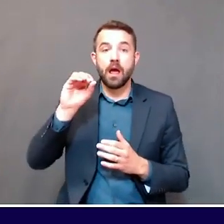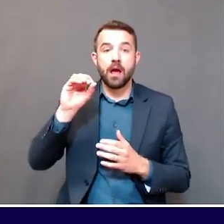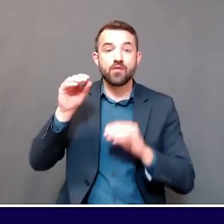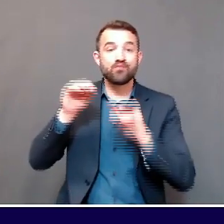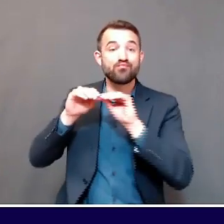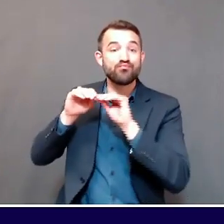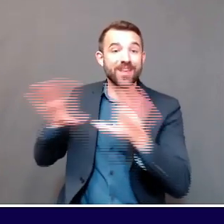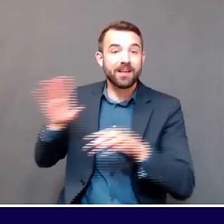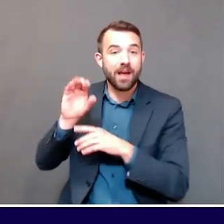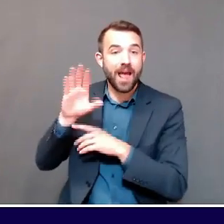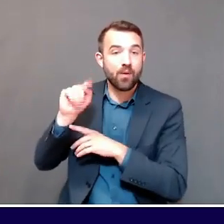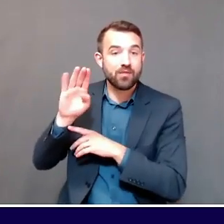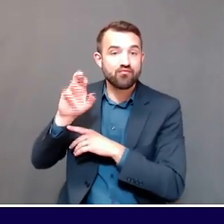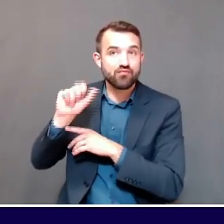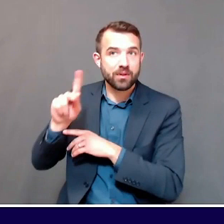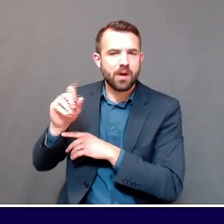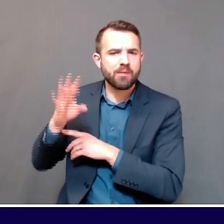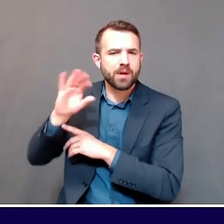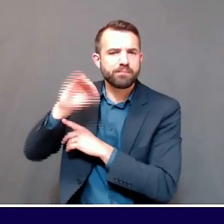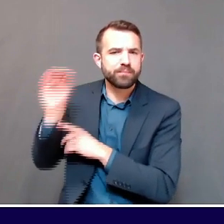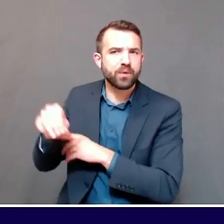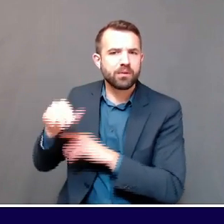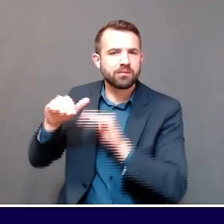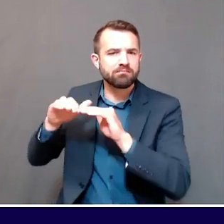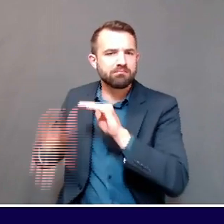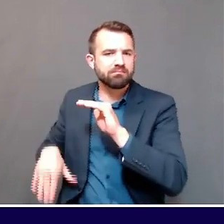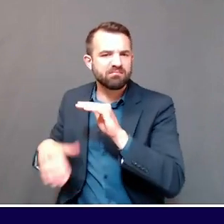much lower, could